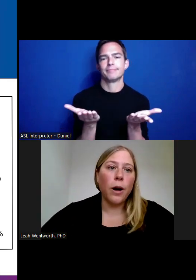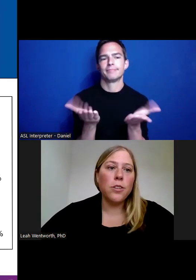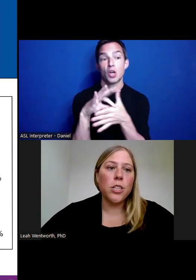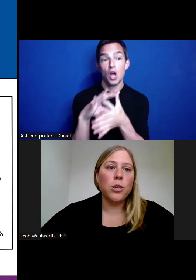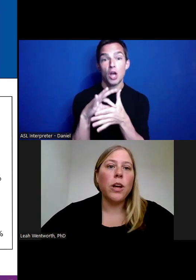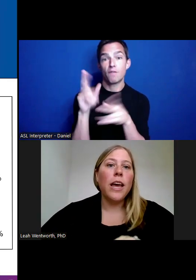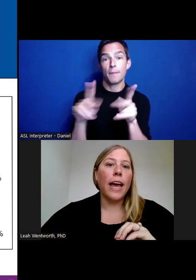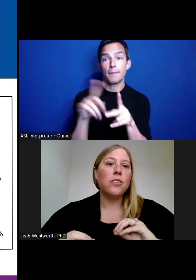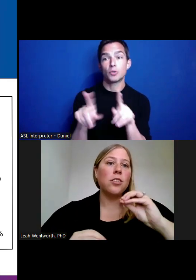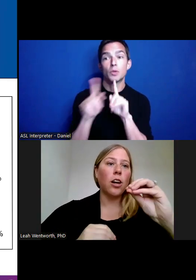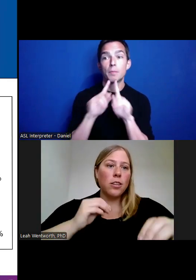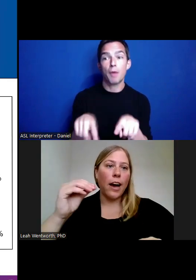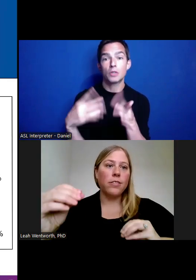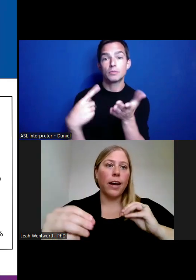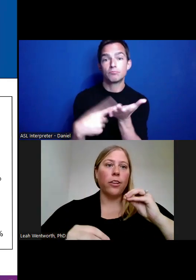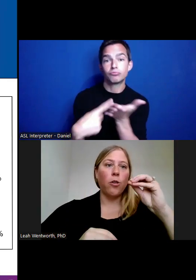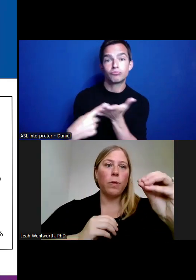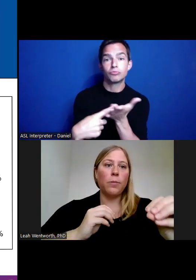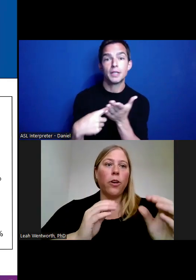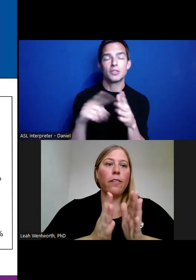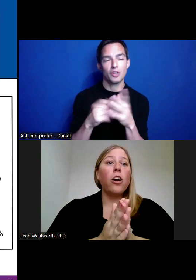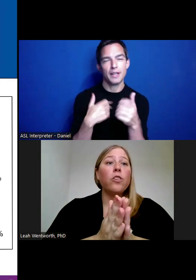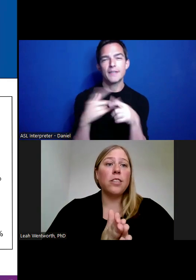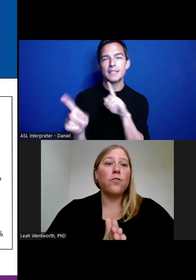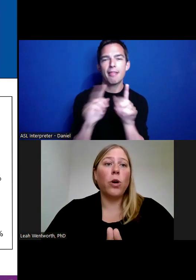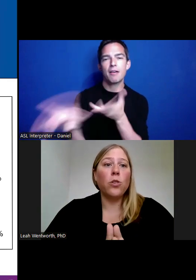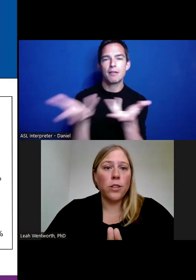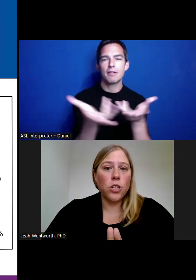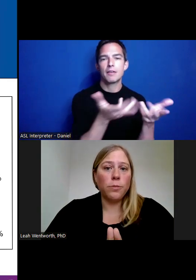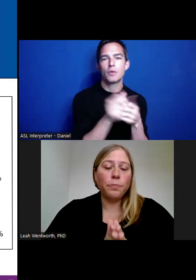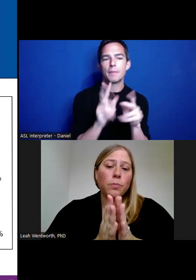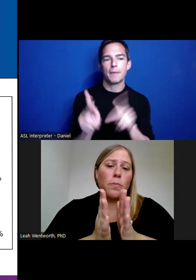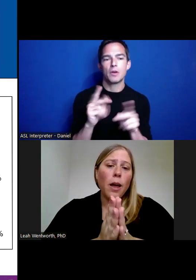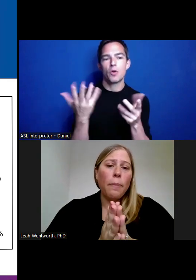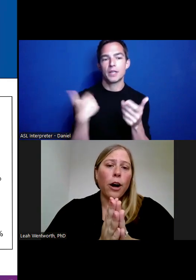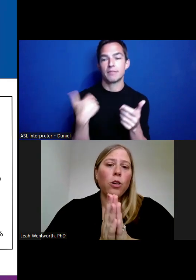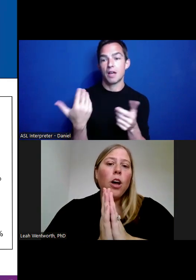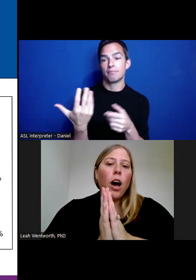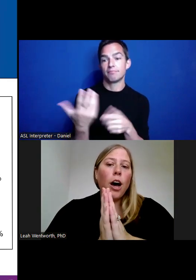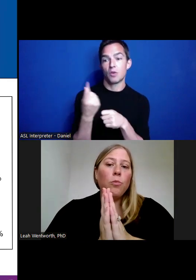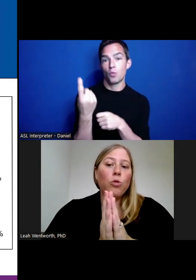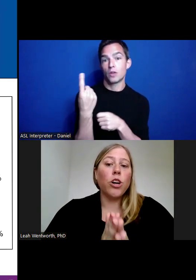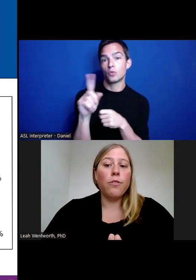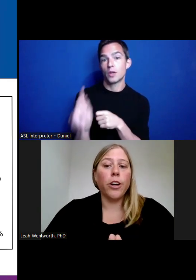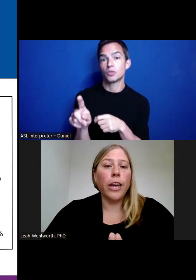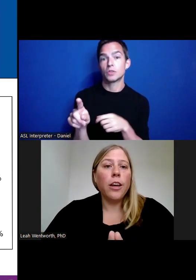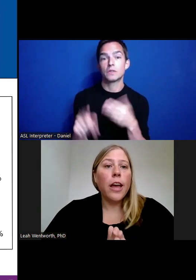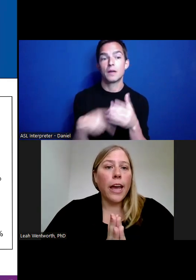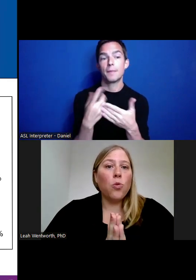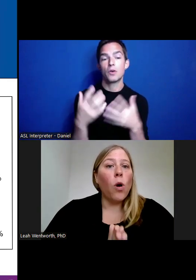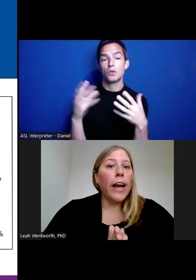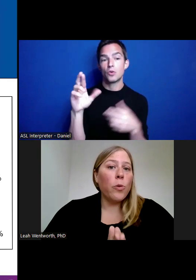to respond to and start to have a dialogue with people. And I've already received one question about